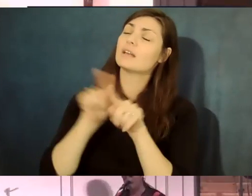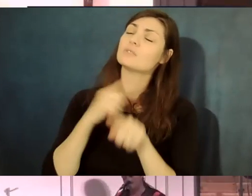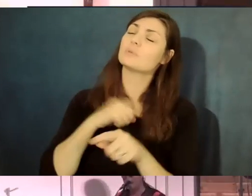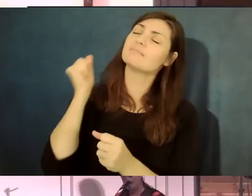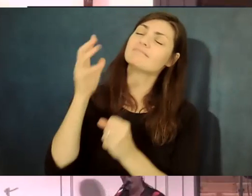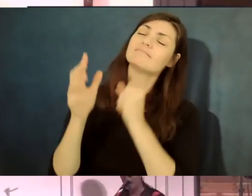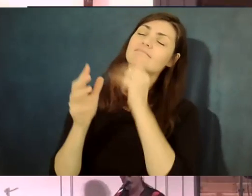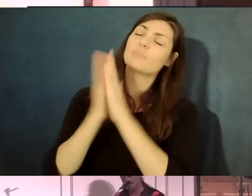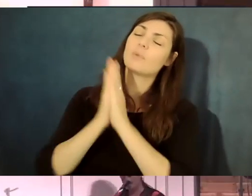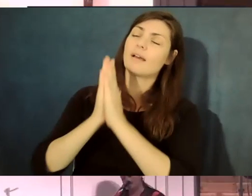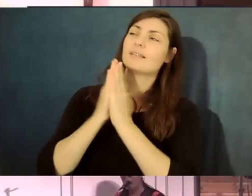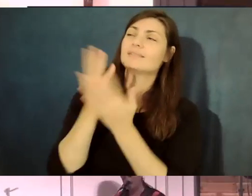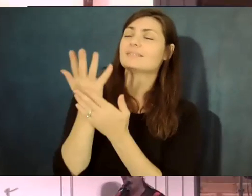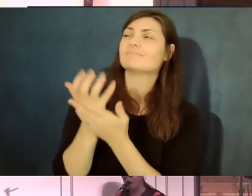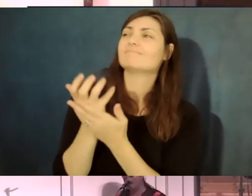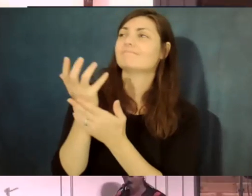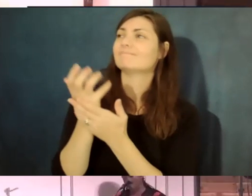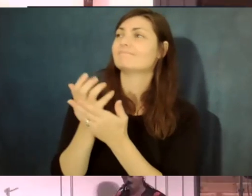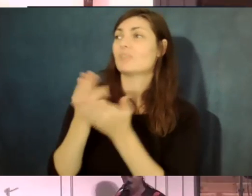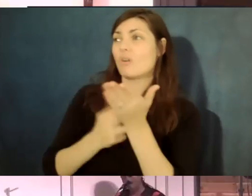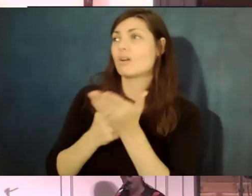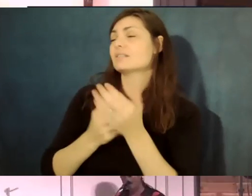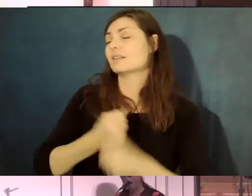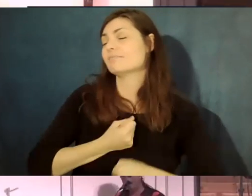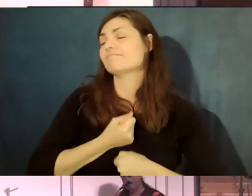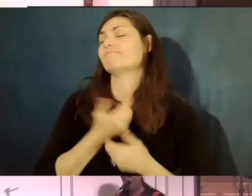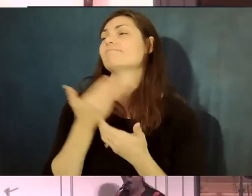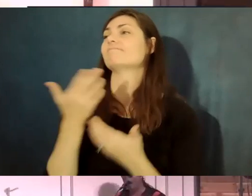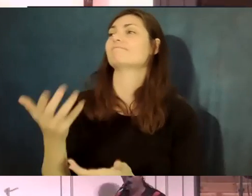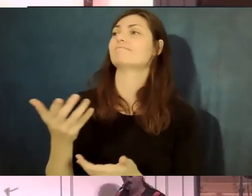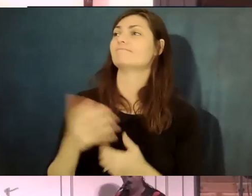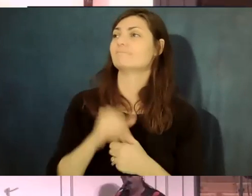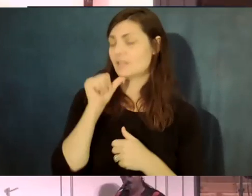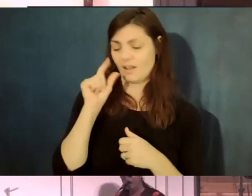we cry out desperately, honestly, selflessly.